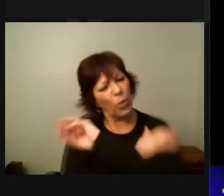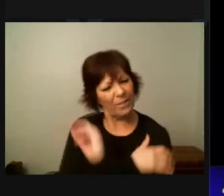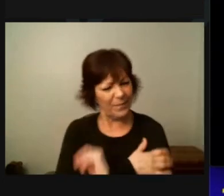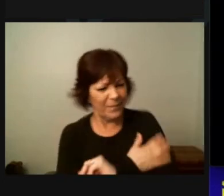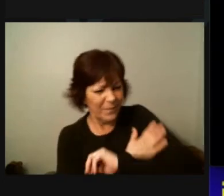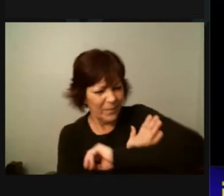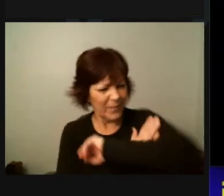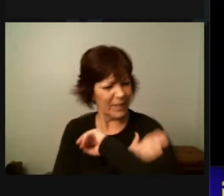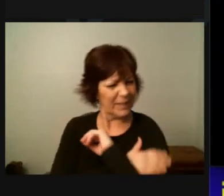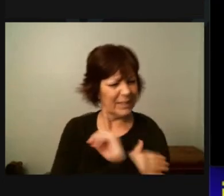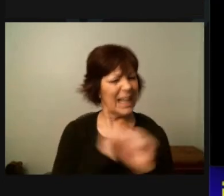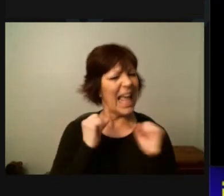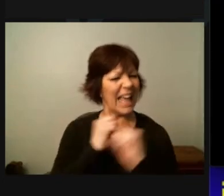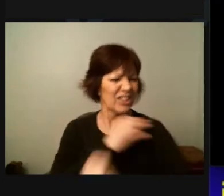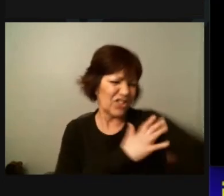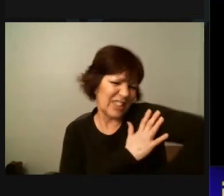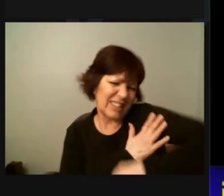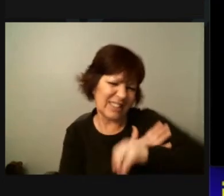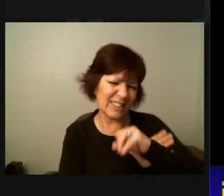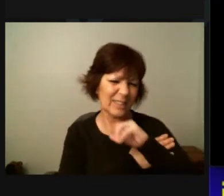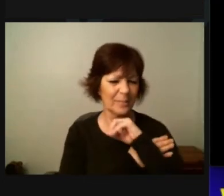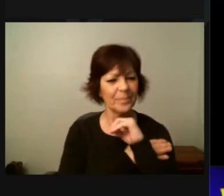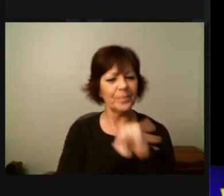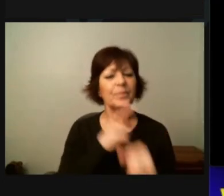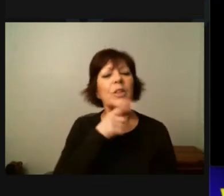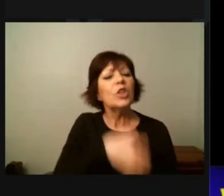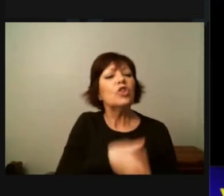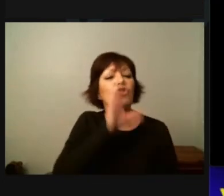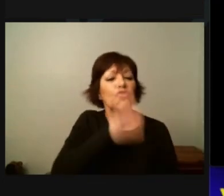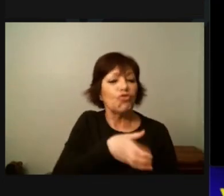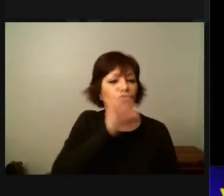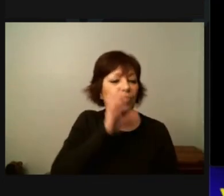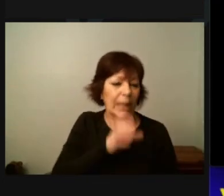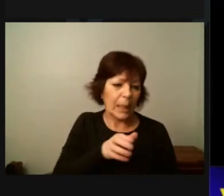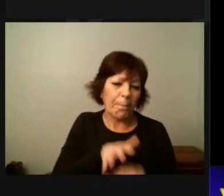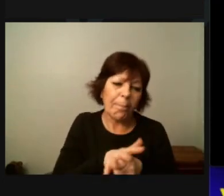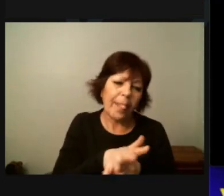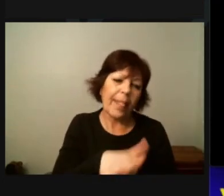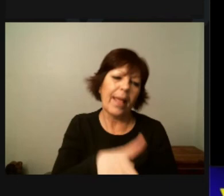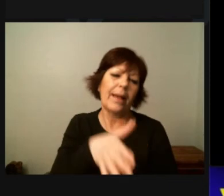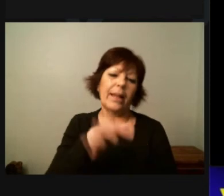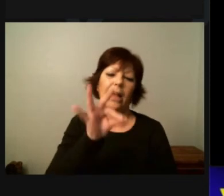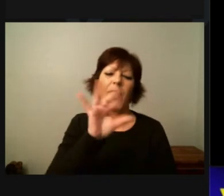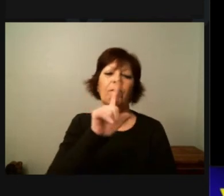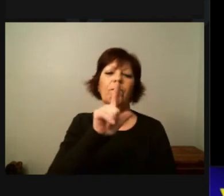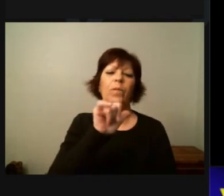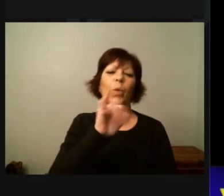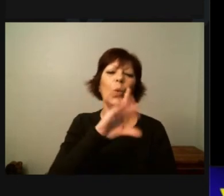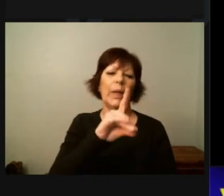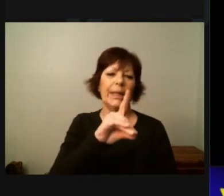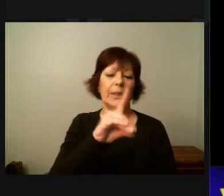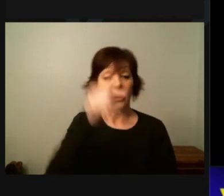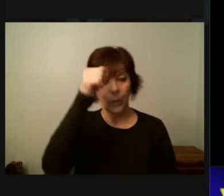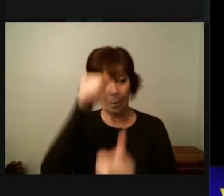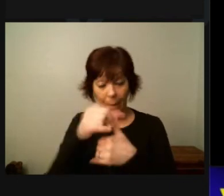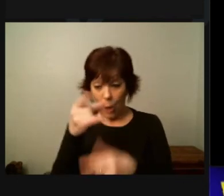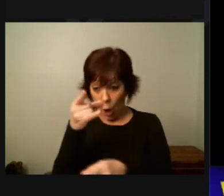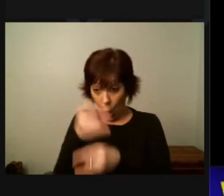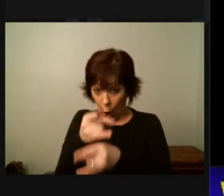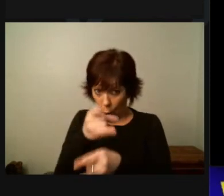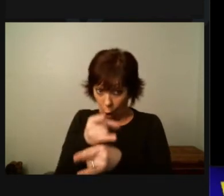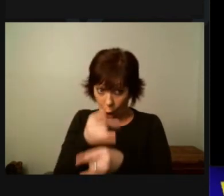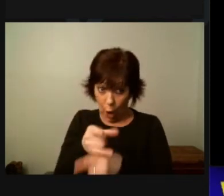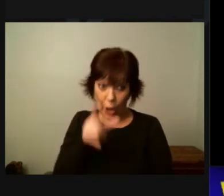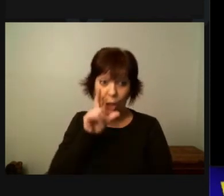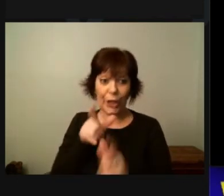to exercise your arm. We'd like you to drink plenty of fluids, and please remember that alcoholic beverages do